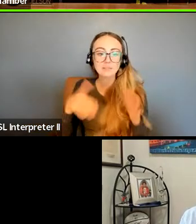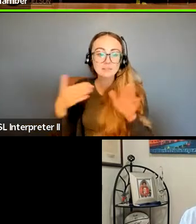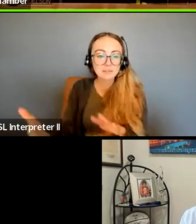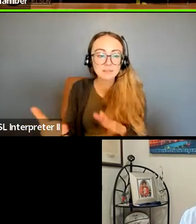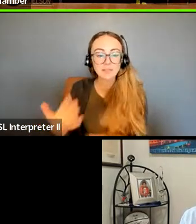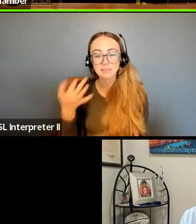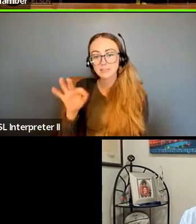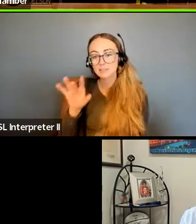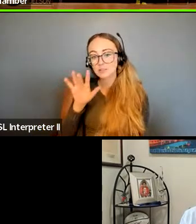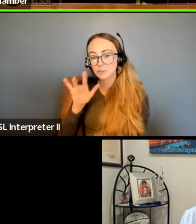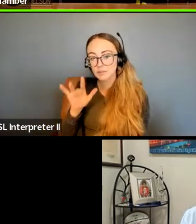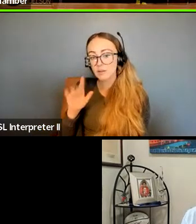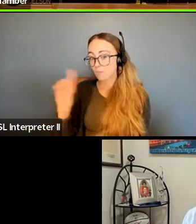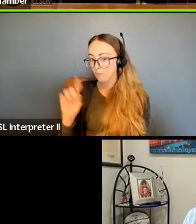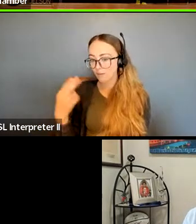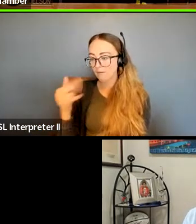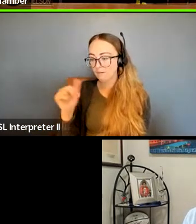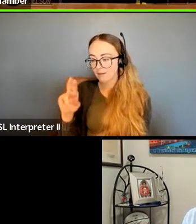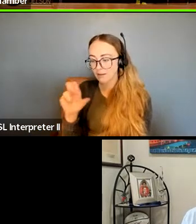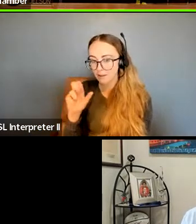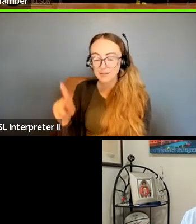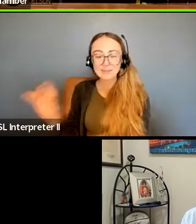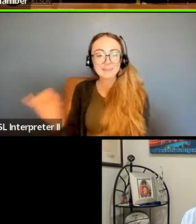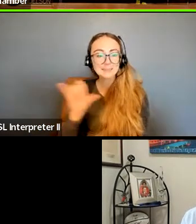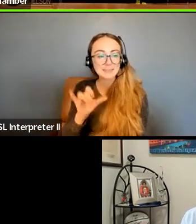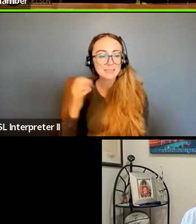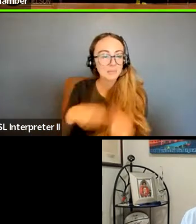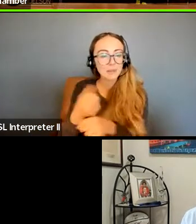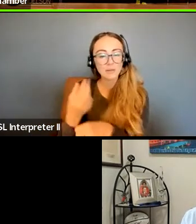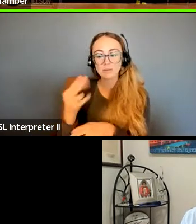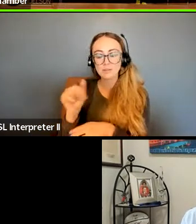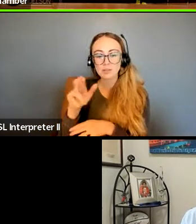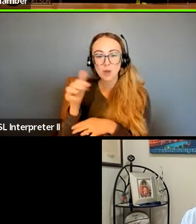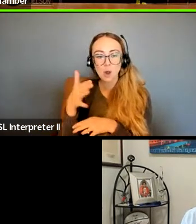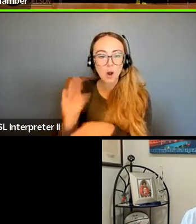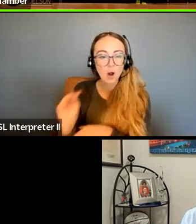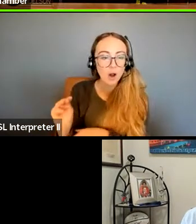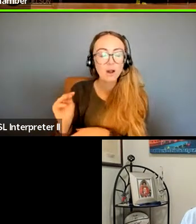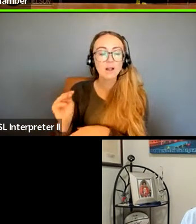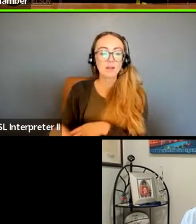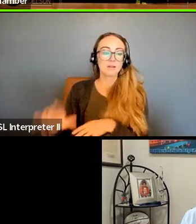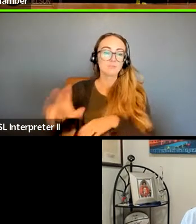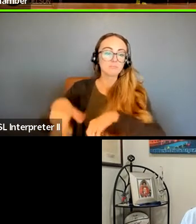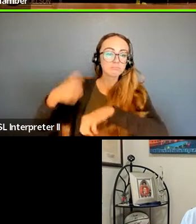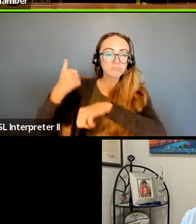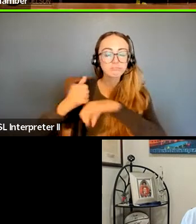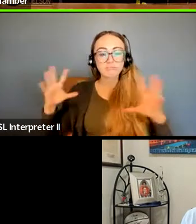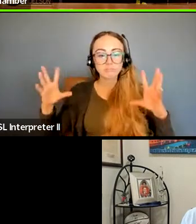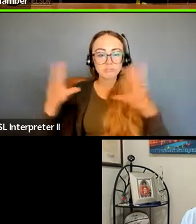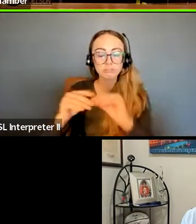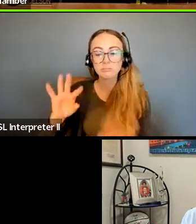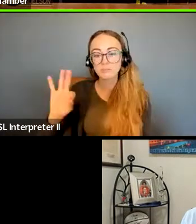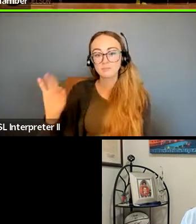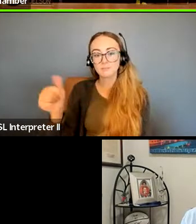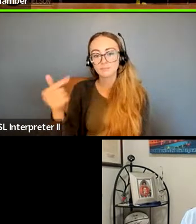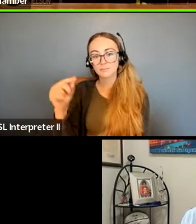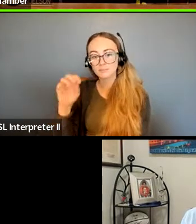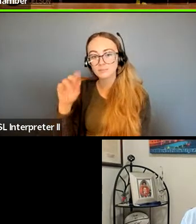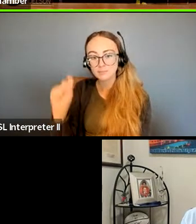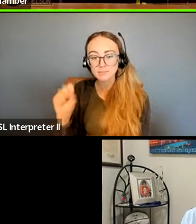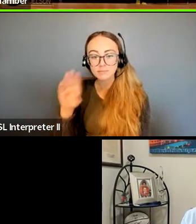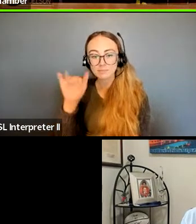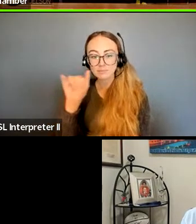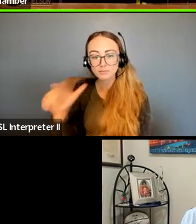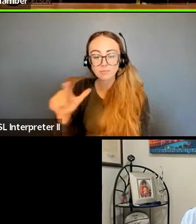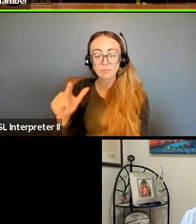1925 in Hancock, the same year that Harlem's Hamilton Lodge Fraternity Charity Ball was redubbed the Faggots Ball, one of the